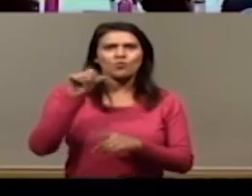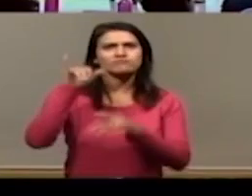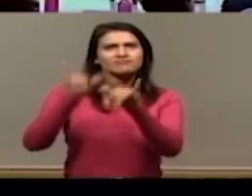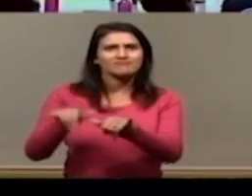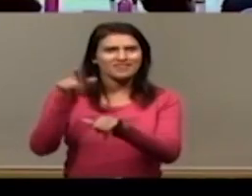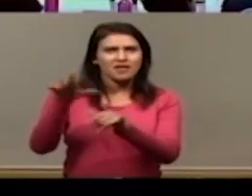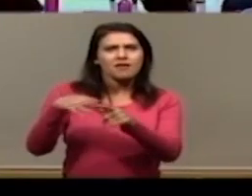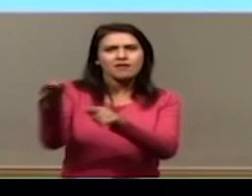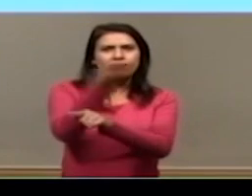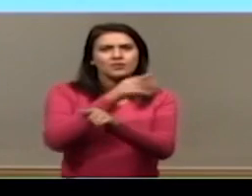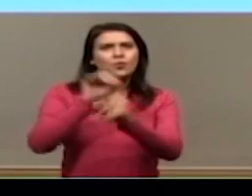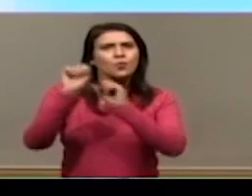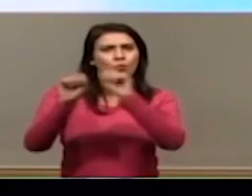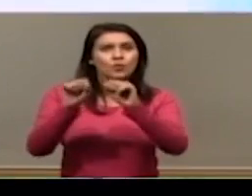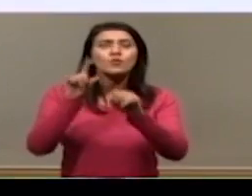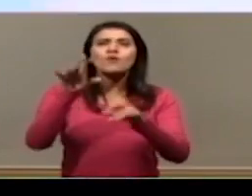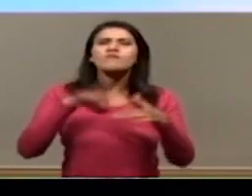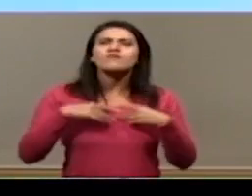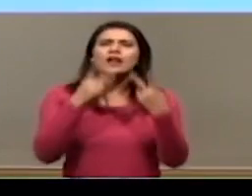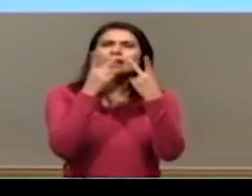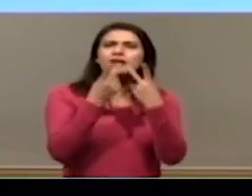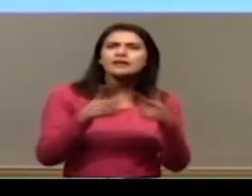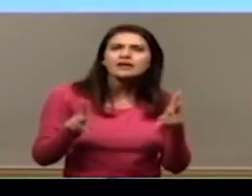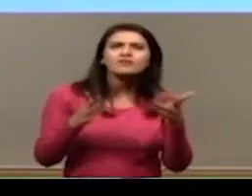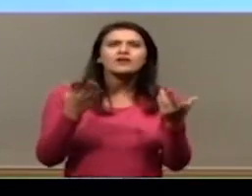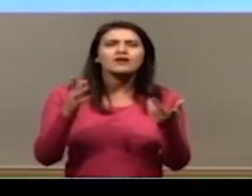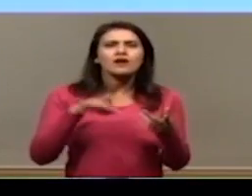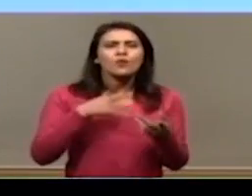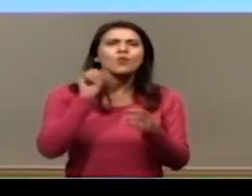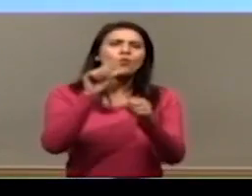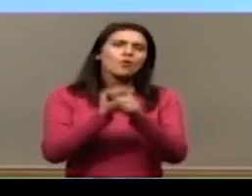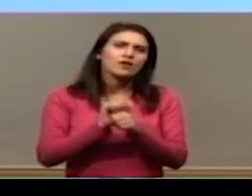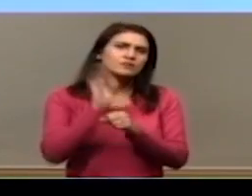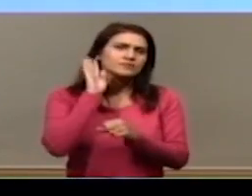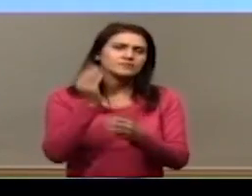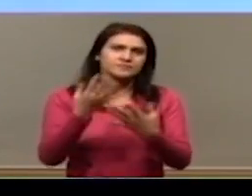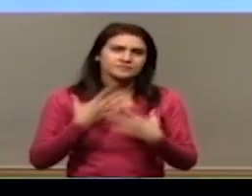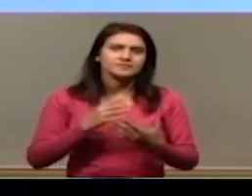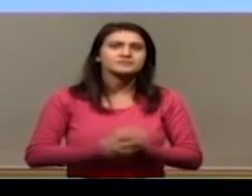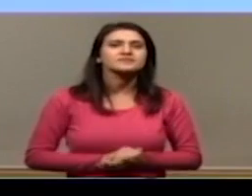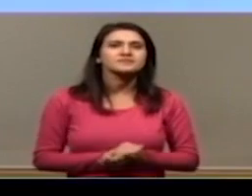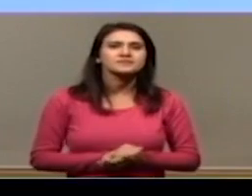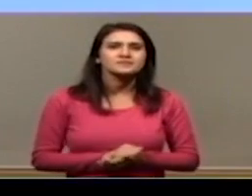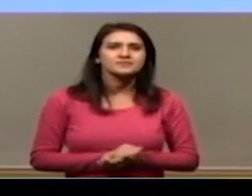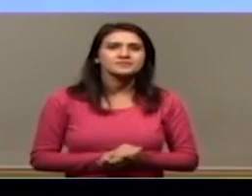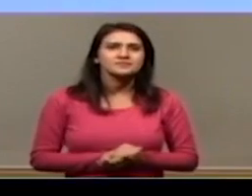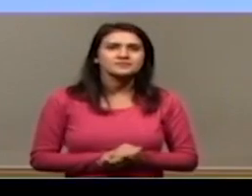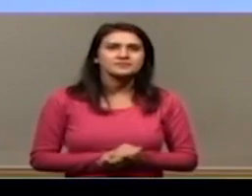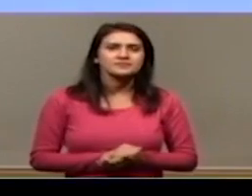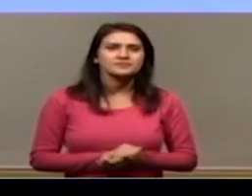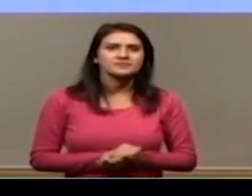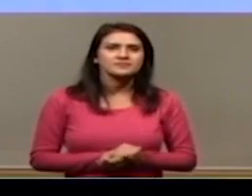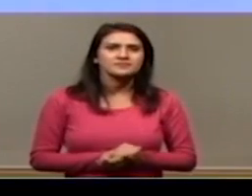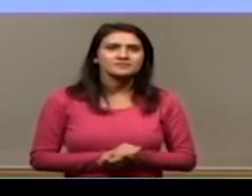So what is the difference, or what do you have to say on that? So I would really